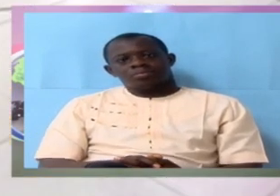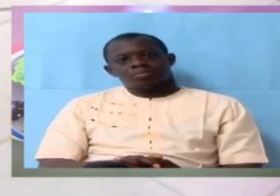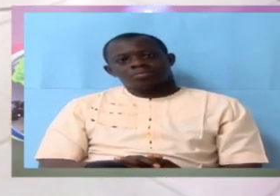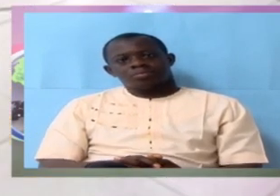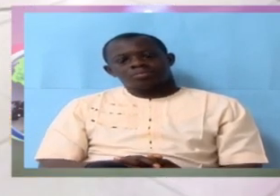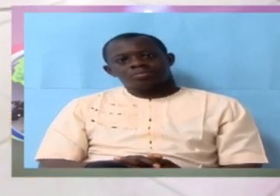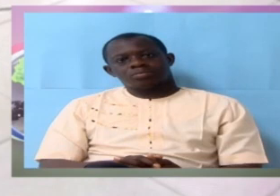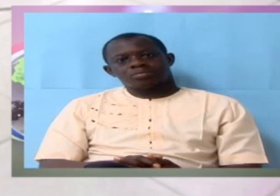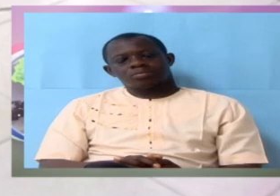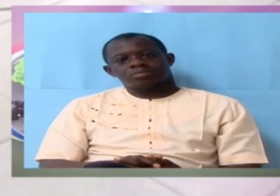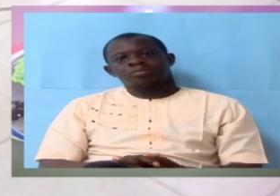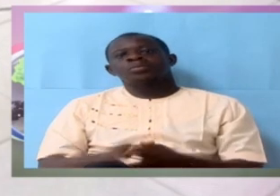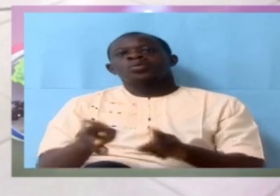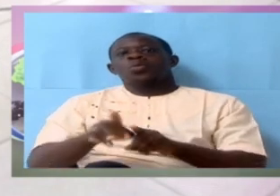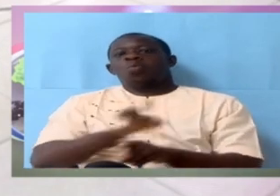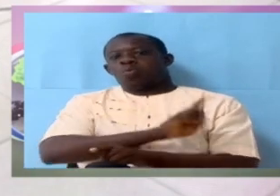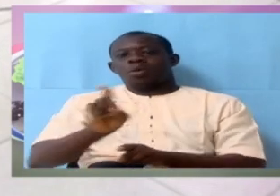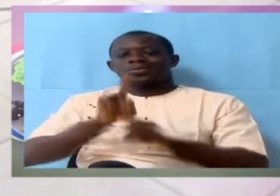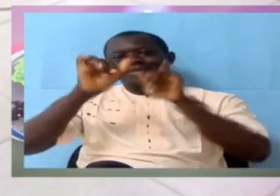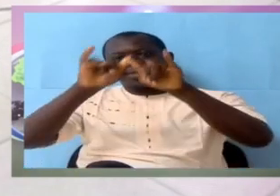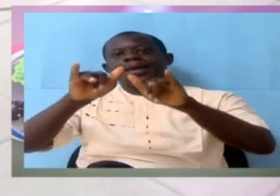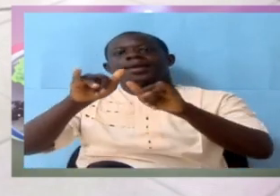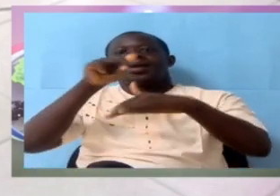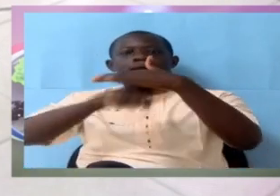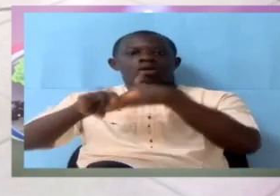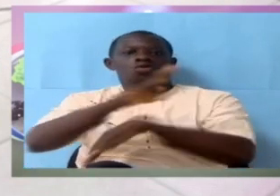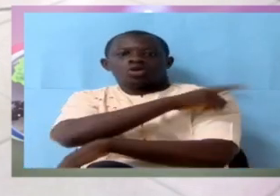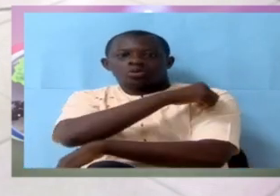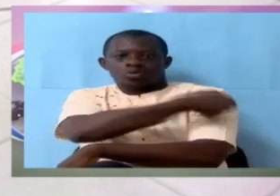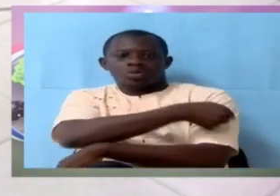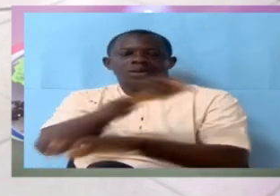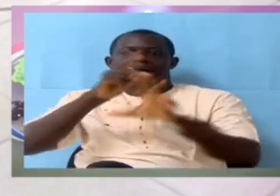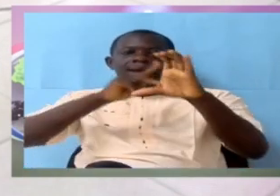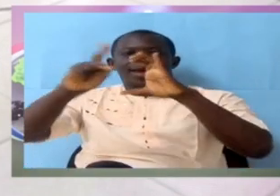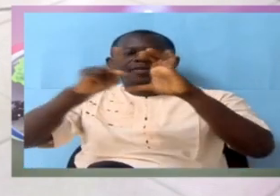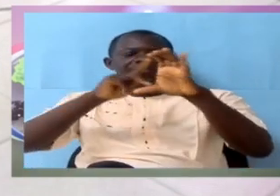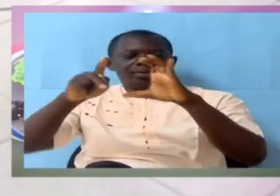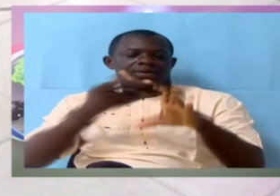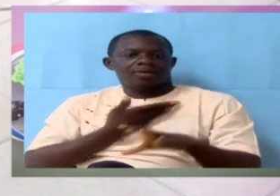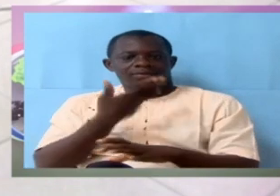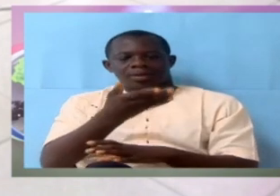Yes, where we were staying at the hospital at Kanifing.